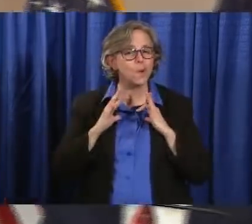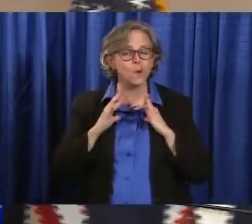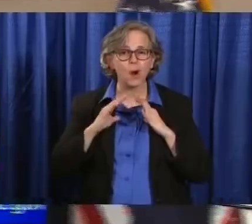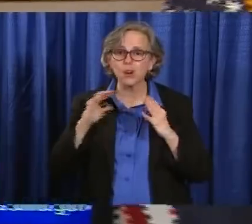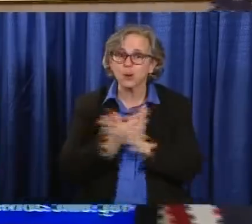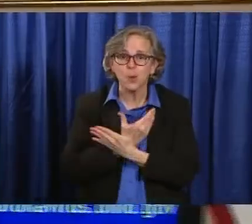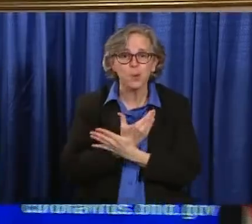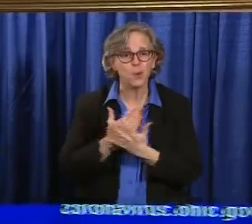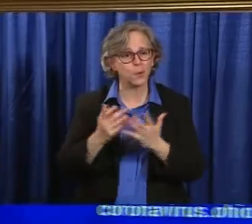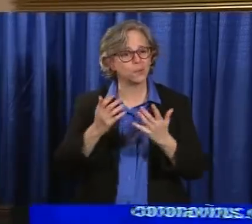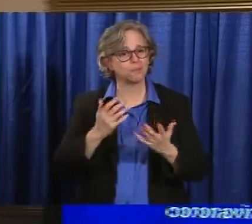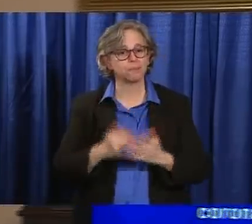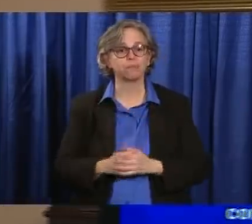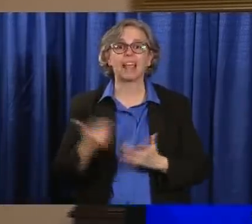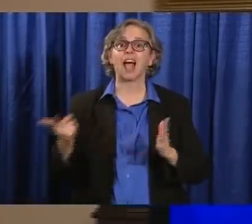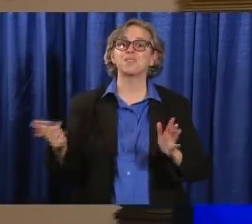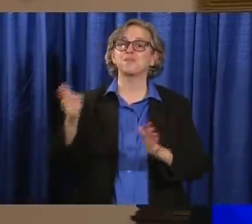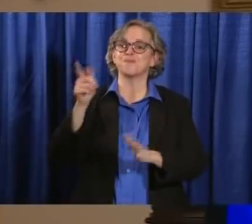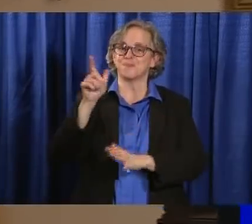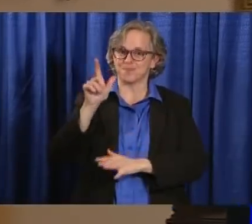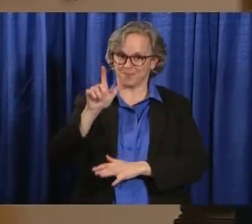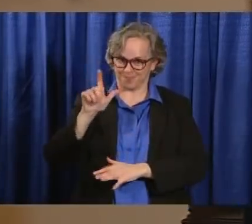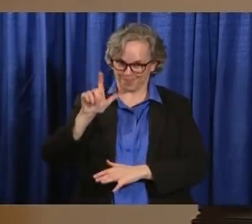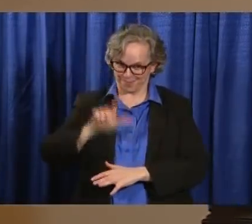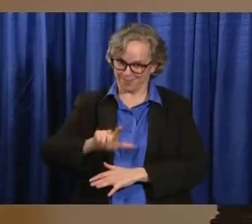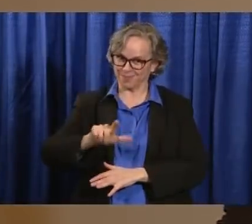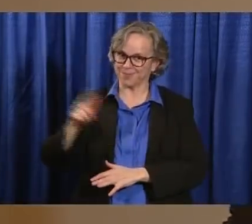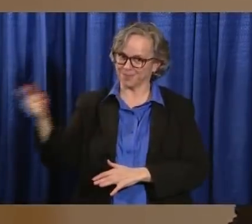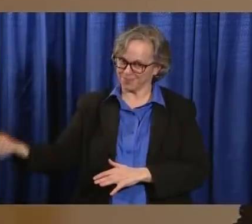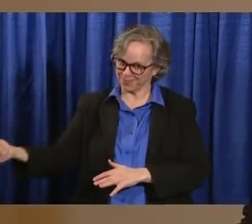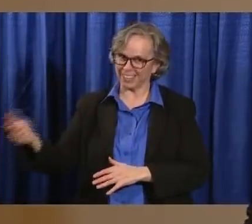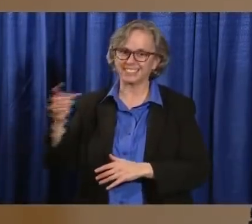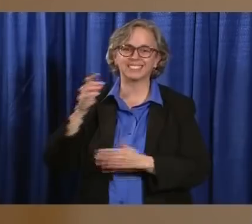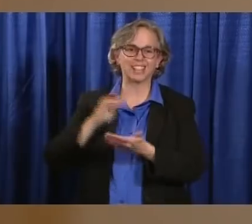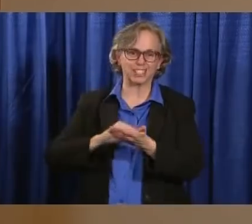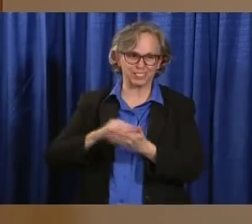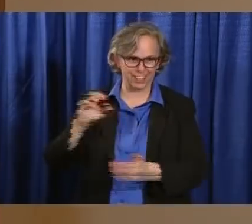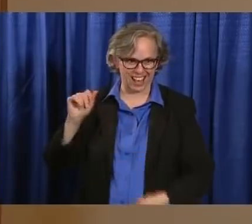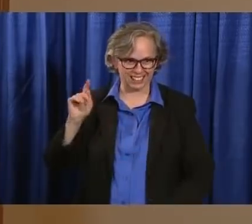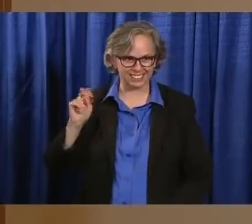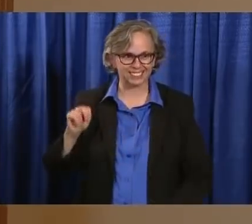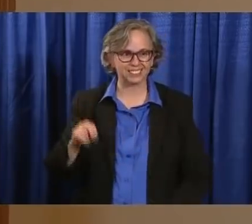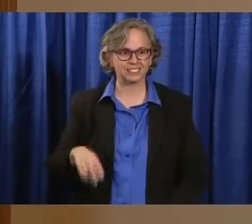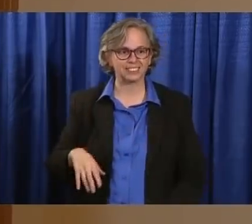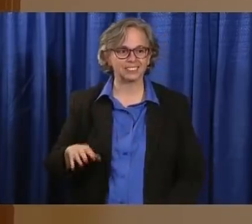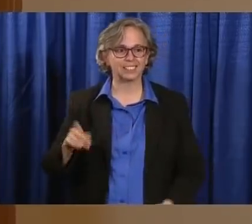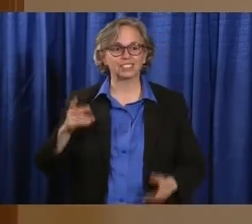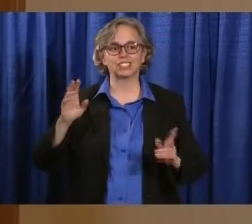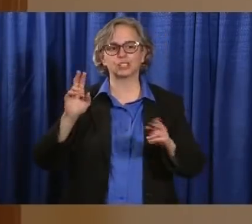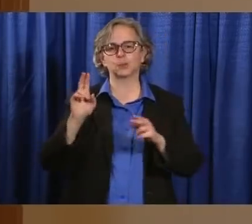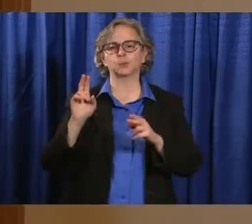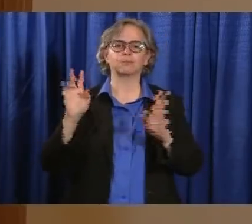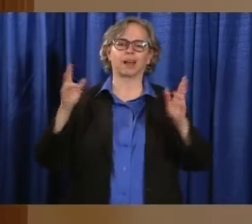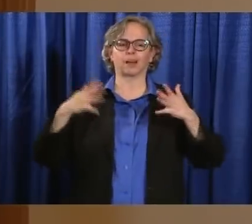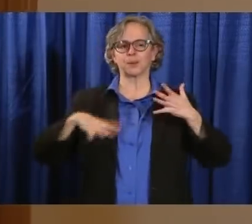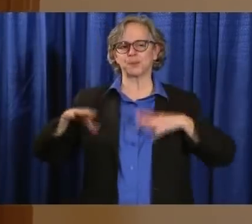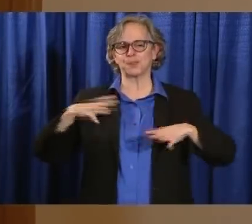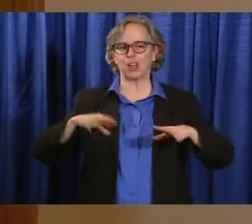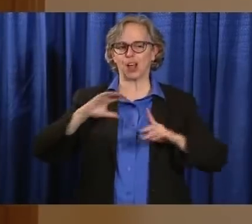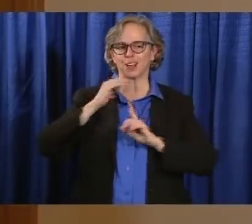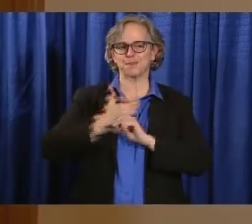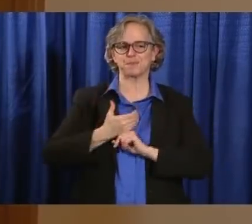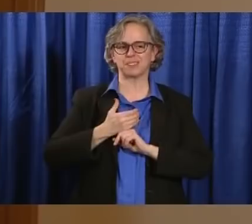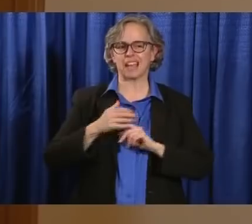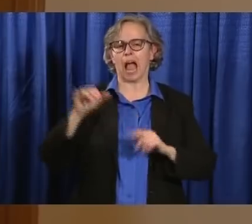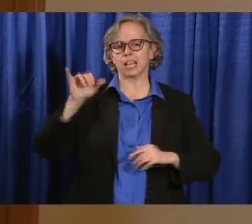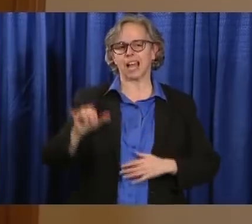Dr. Acton, you're up. All right. Good afternoon. Dr. Acton's wearing her Youngstown. Oh, I am. I'm wearing a bit